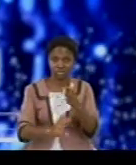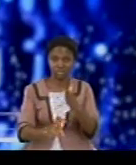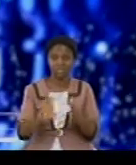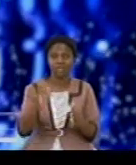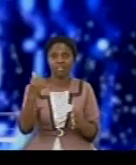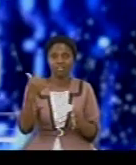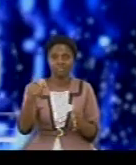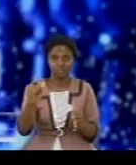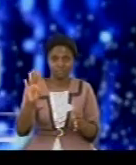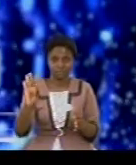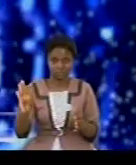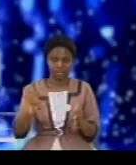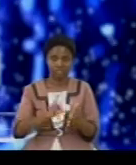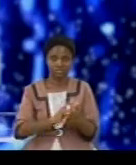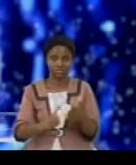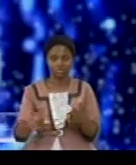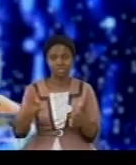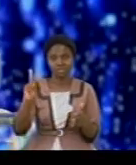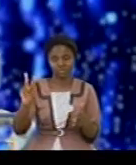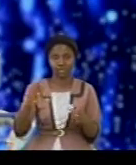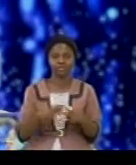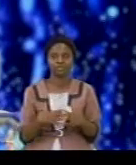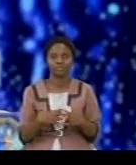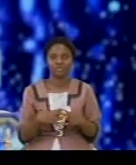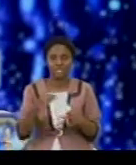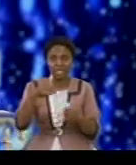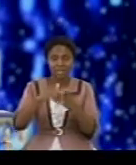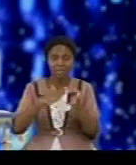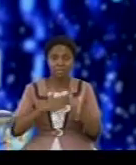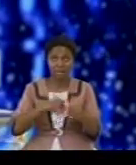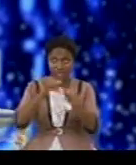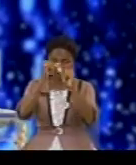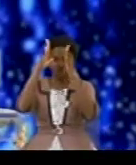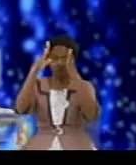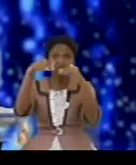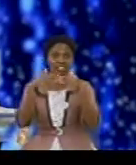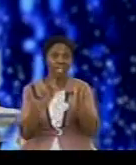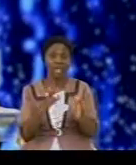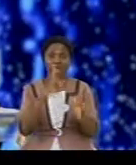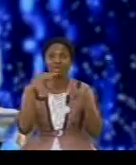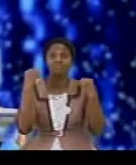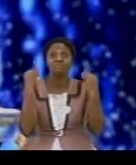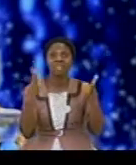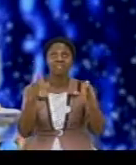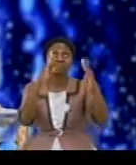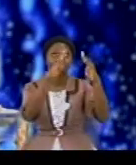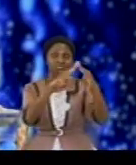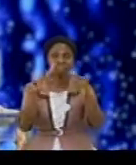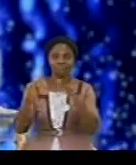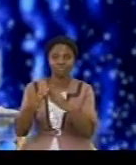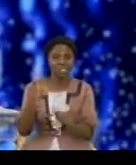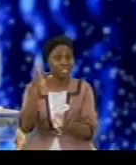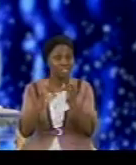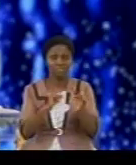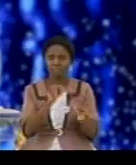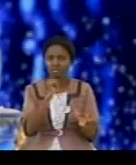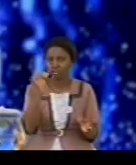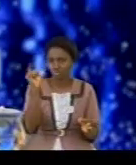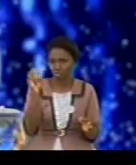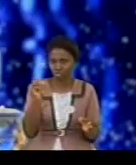14, verse 2. In my Father's house are many mansions. If it were not so, I would